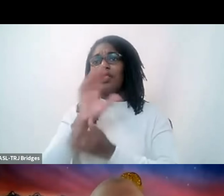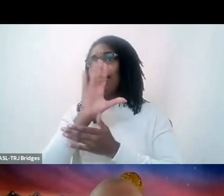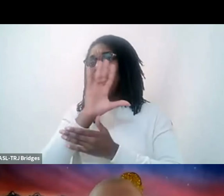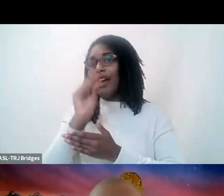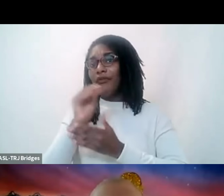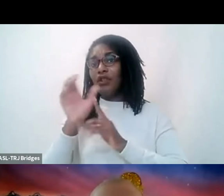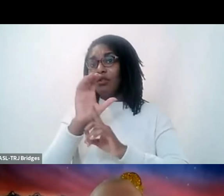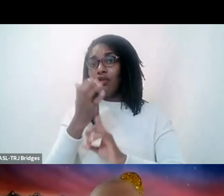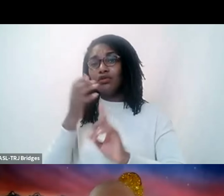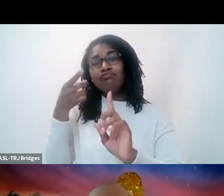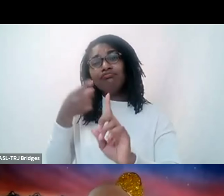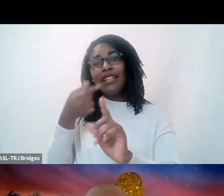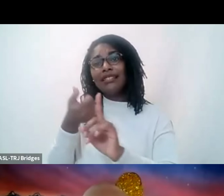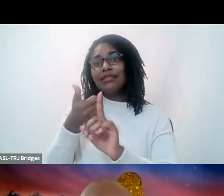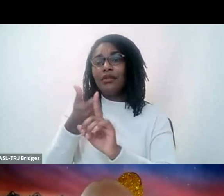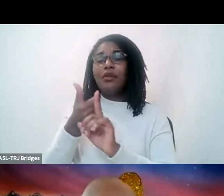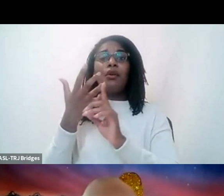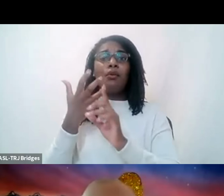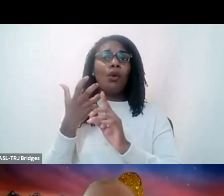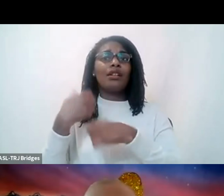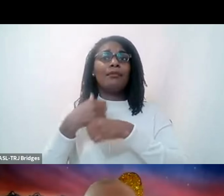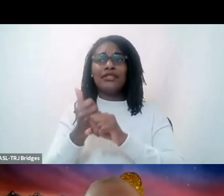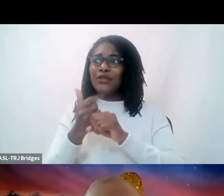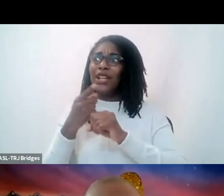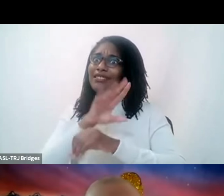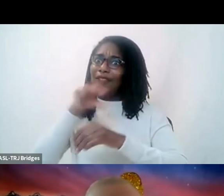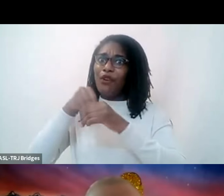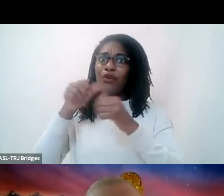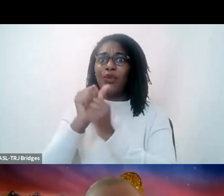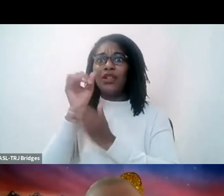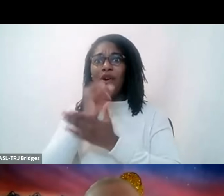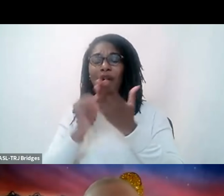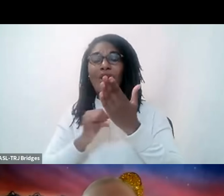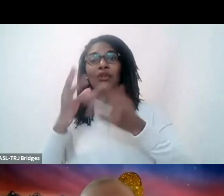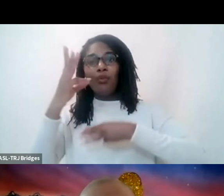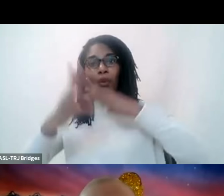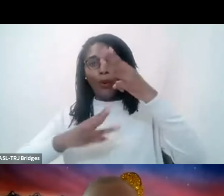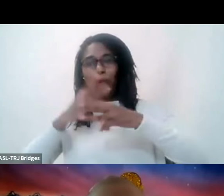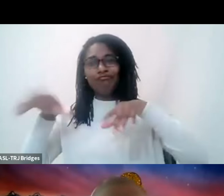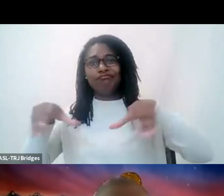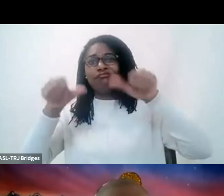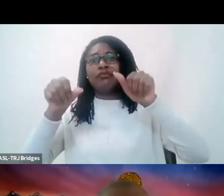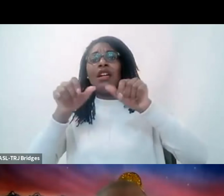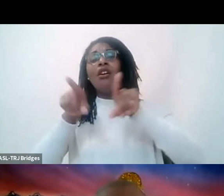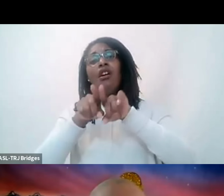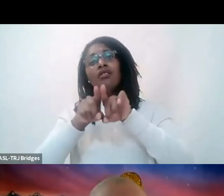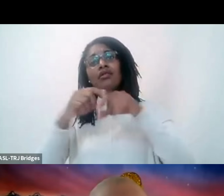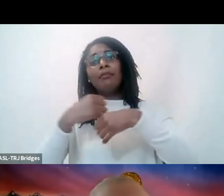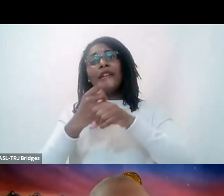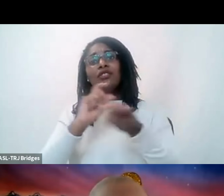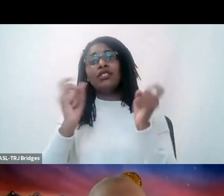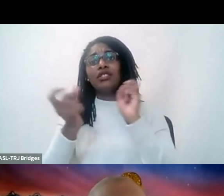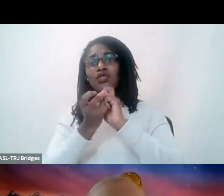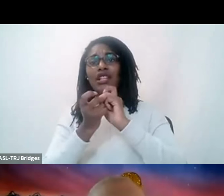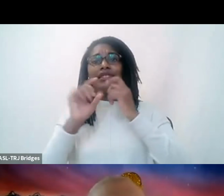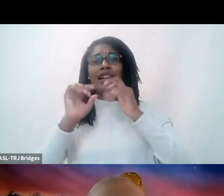Kweku has set out to take the art world by storm while changing the lens of in which West African drumming is viewed by the rest of